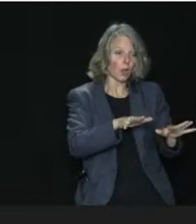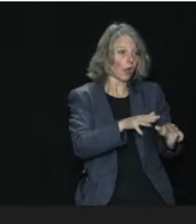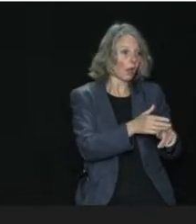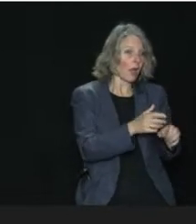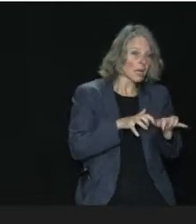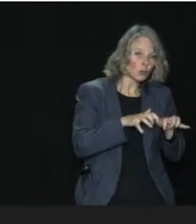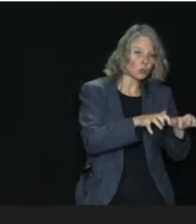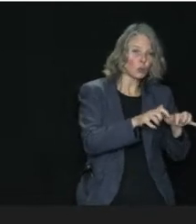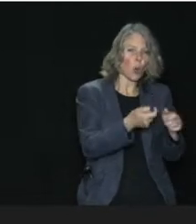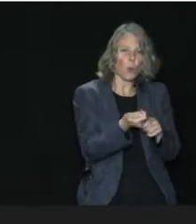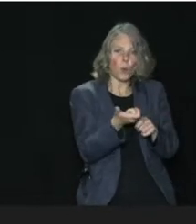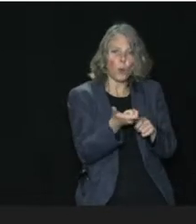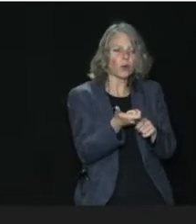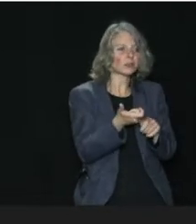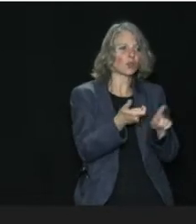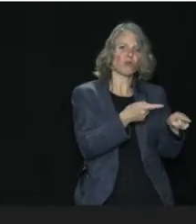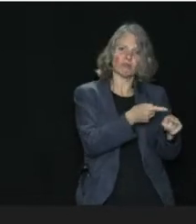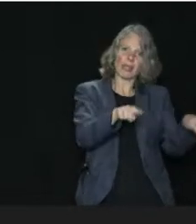there.